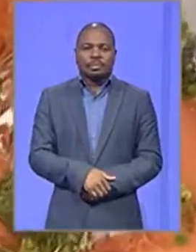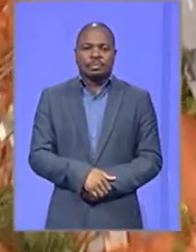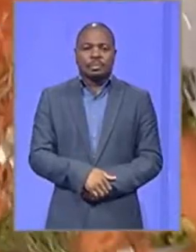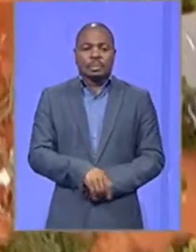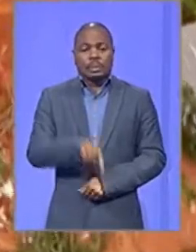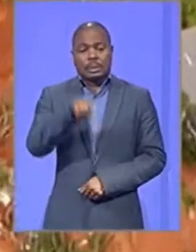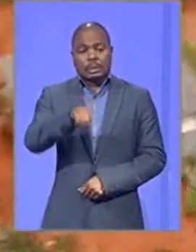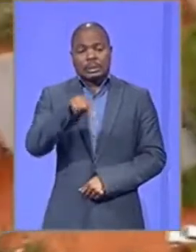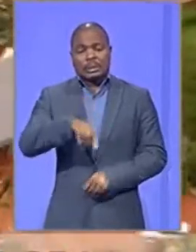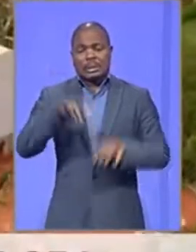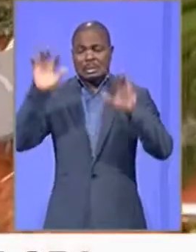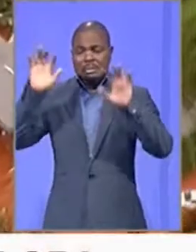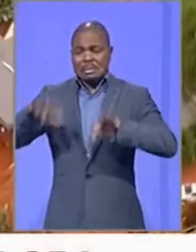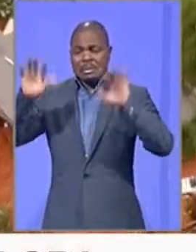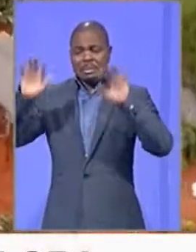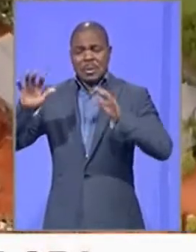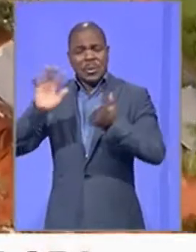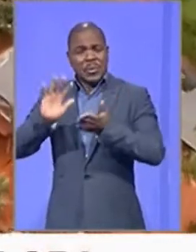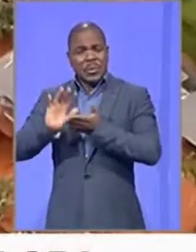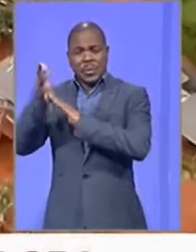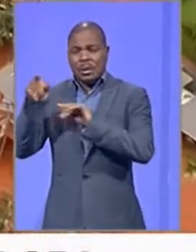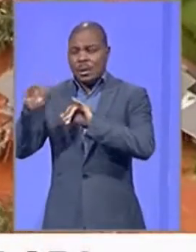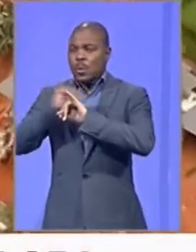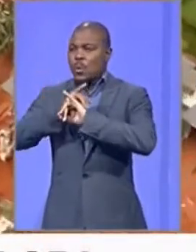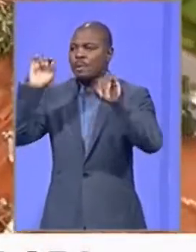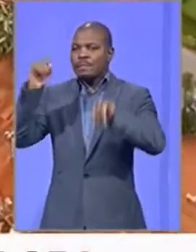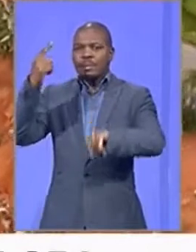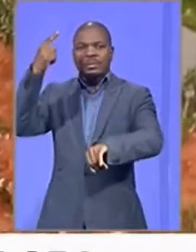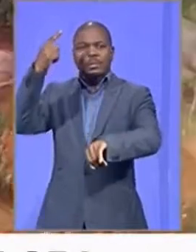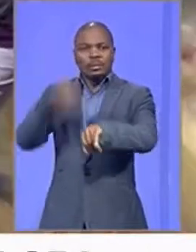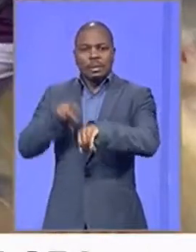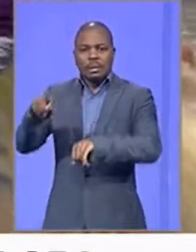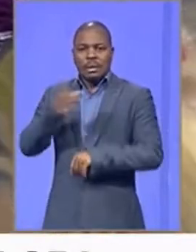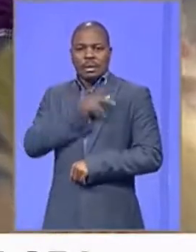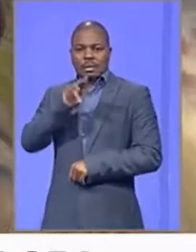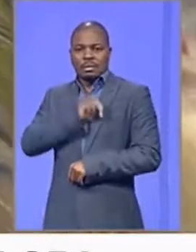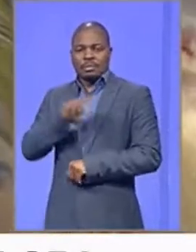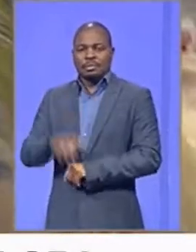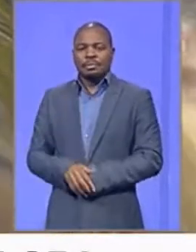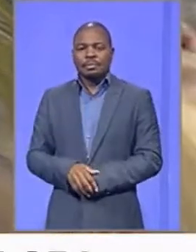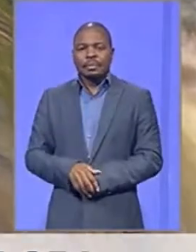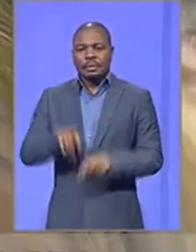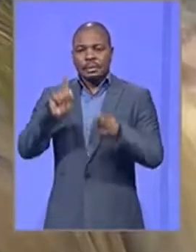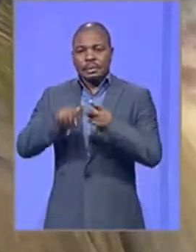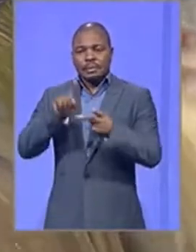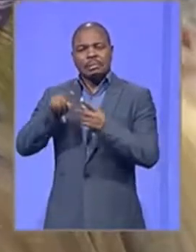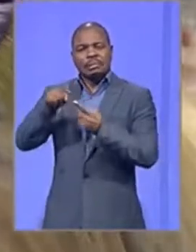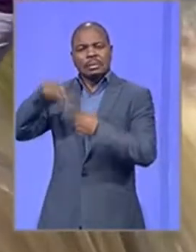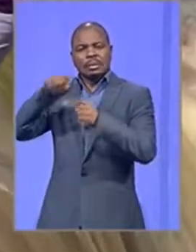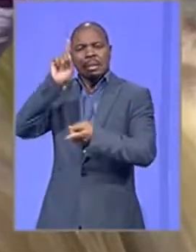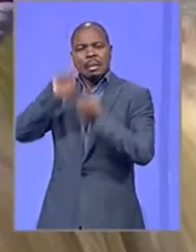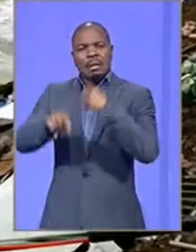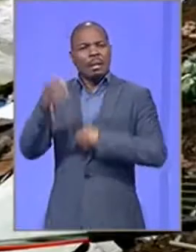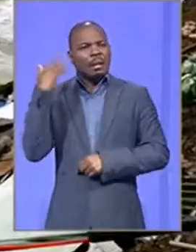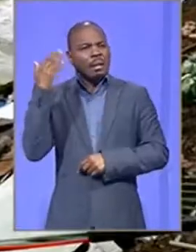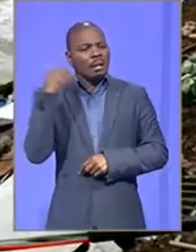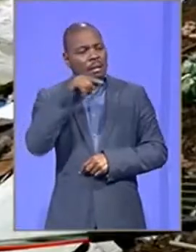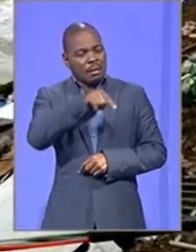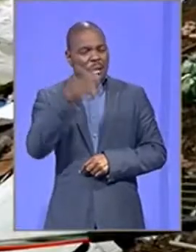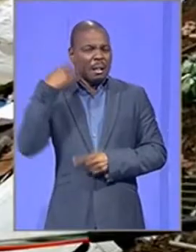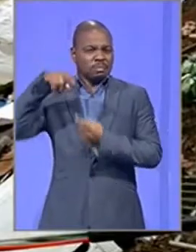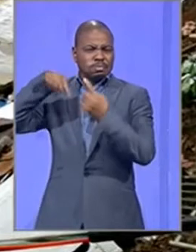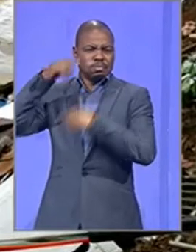Matlhotlhapelo a morwalela a tlhalositswe jaaka a sentseng go gaisa mo historing ya profense, go gaisa le kgwanyape ya dimonia e neng ya padimola profense